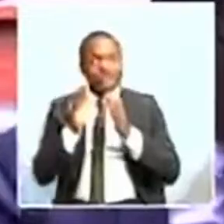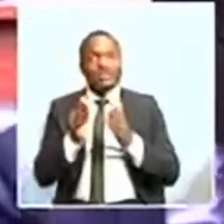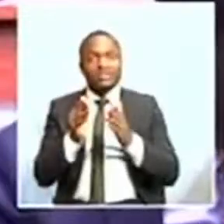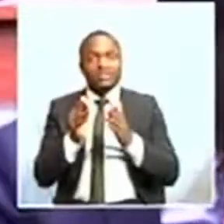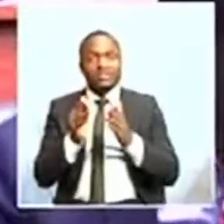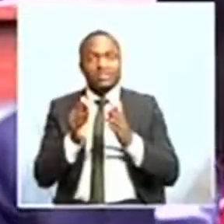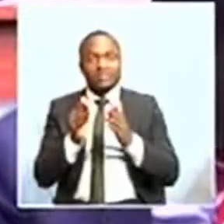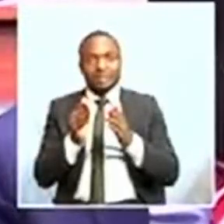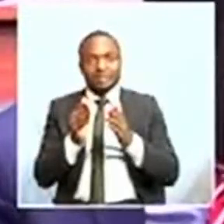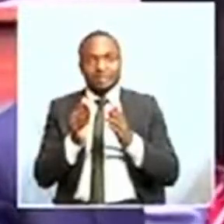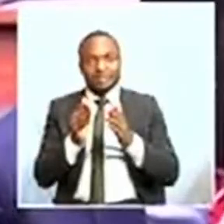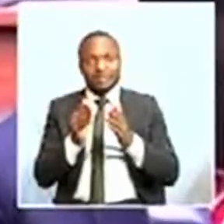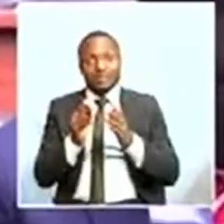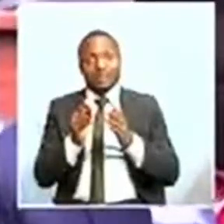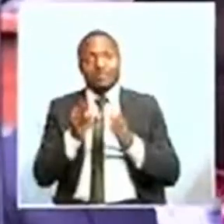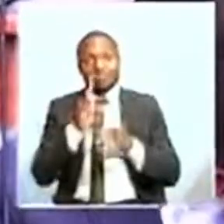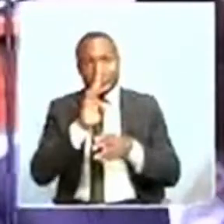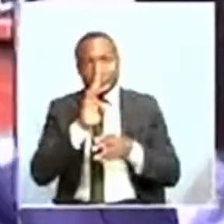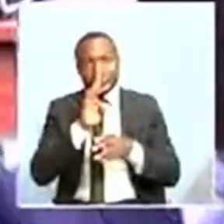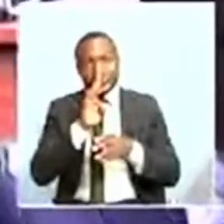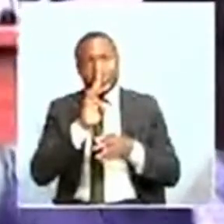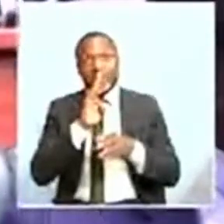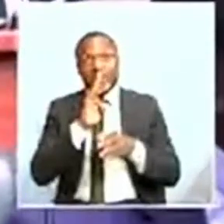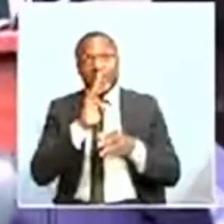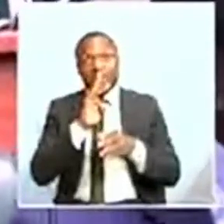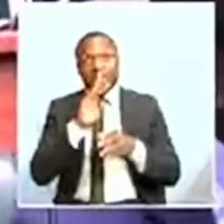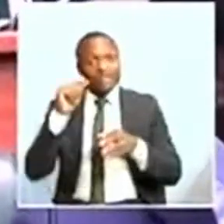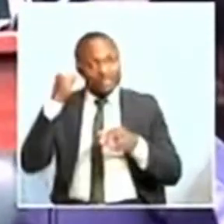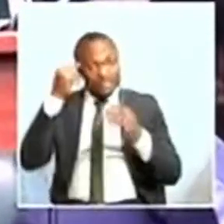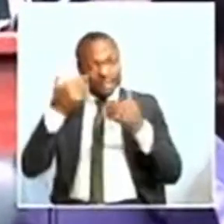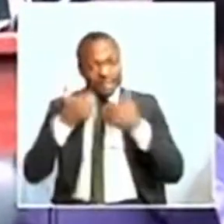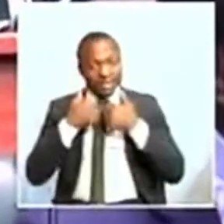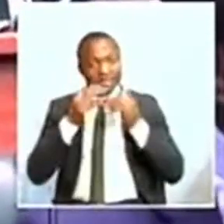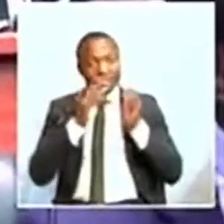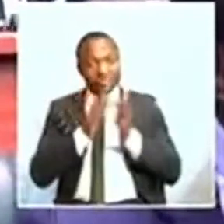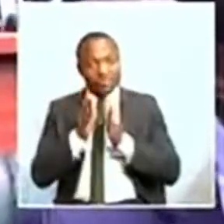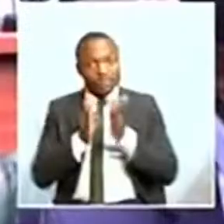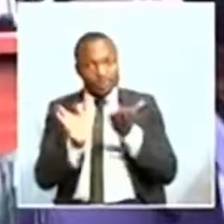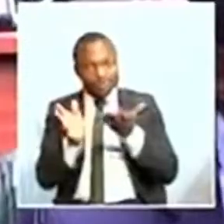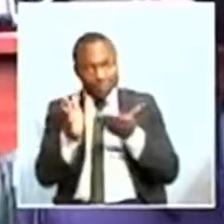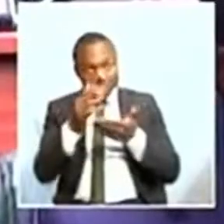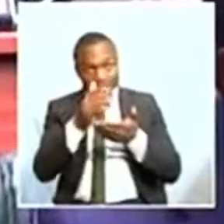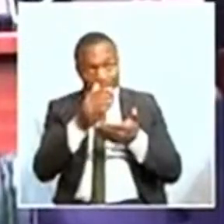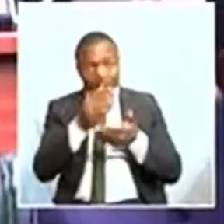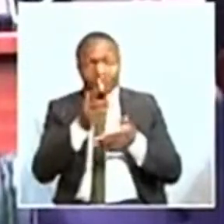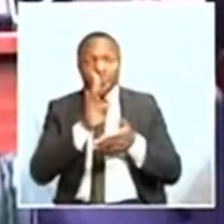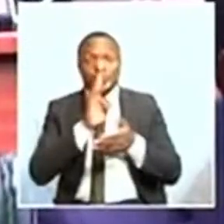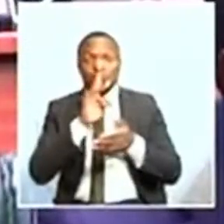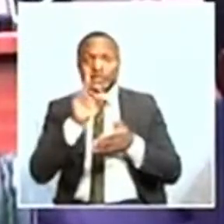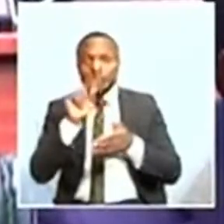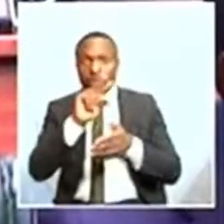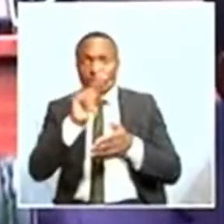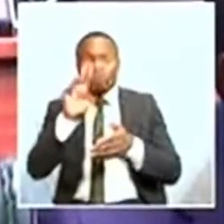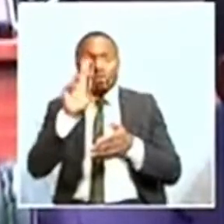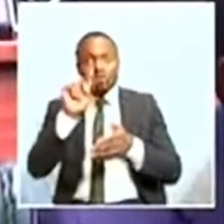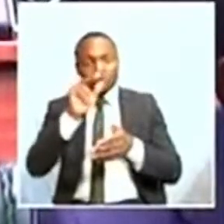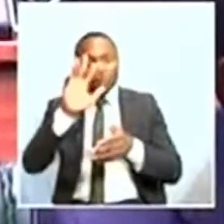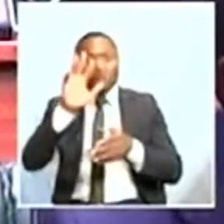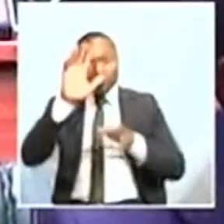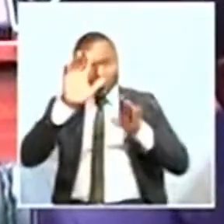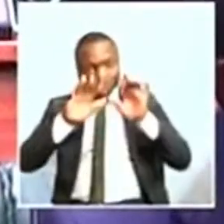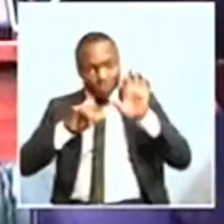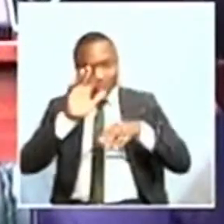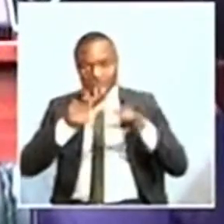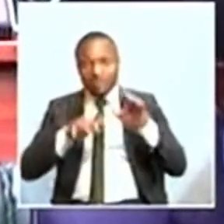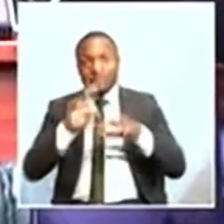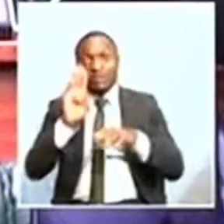A, whether government has any plans to harvest water during the 2024-2025 rain season, and B,